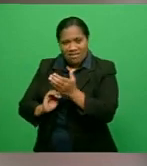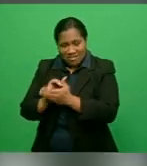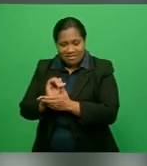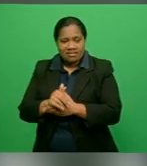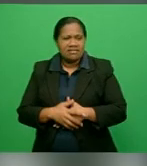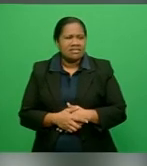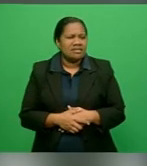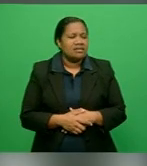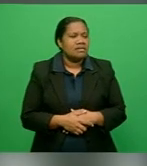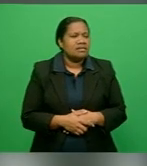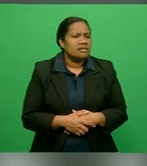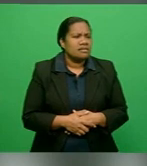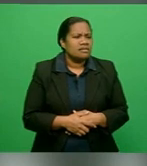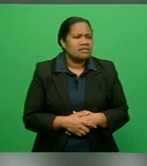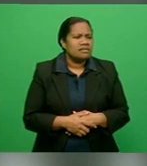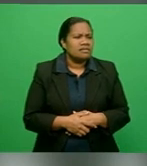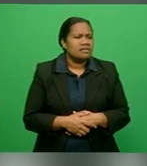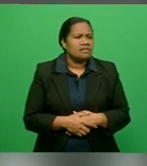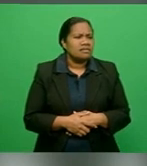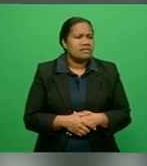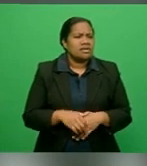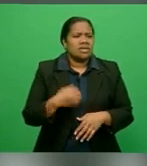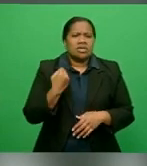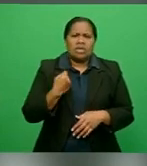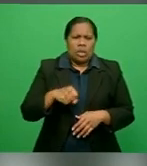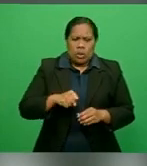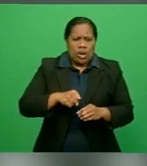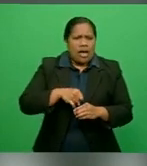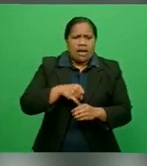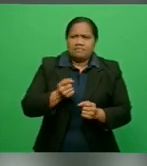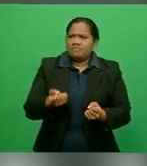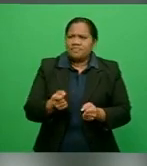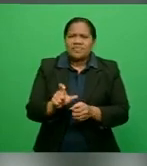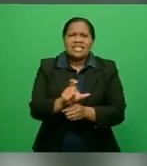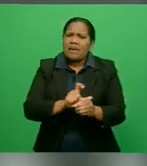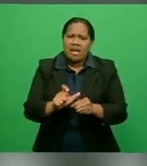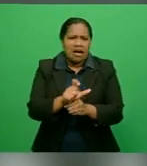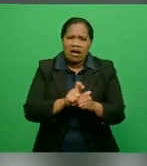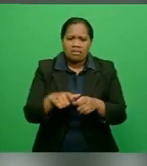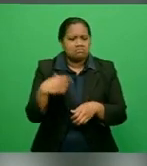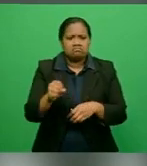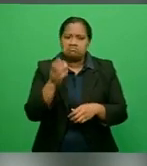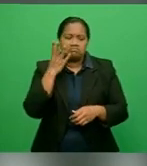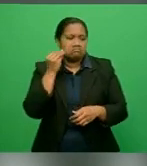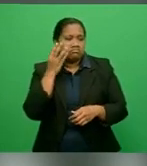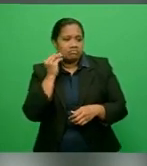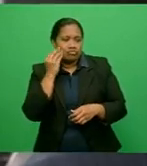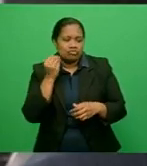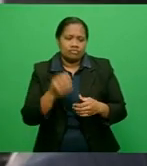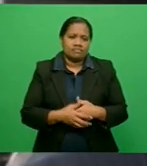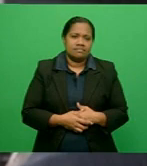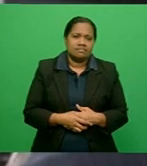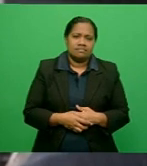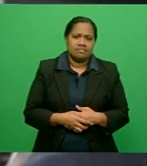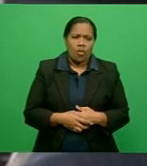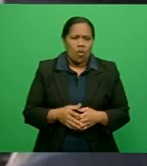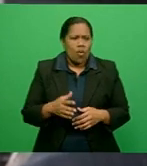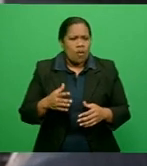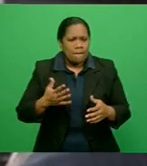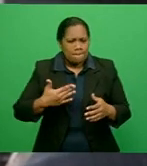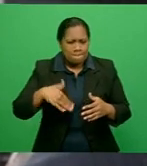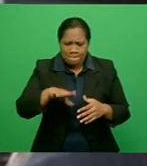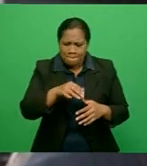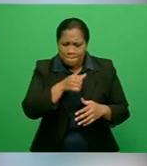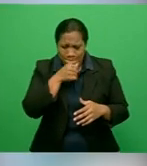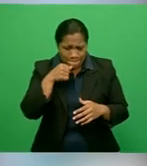And we don't put any chemical, no added sugar. All the sugar in the product is all from